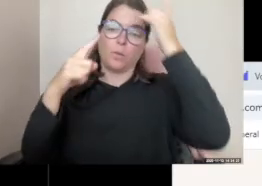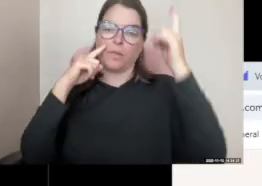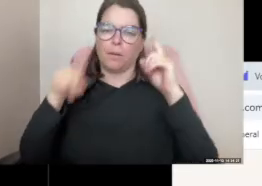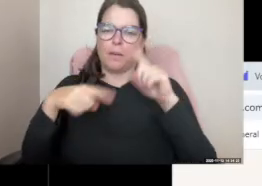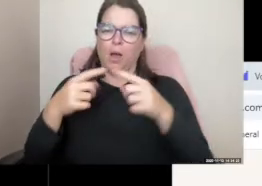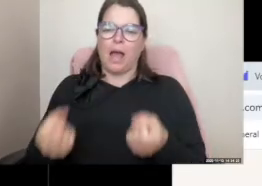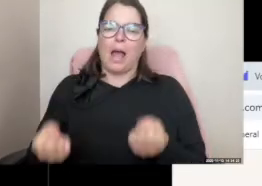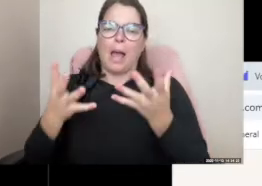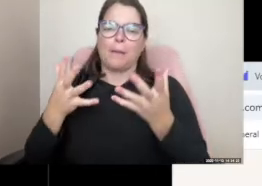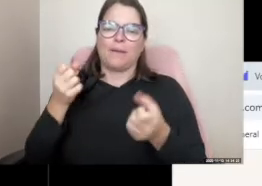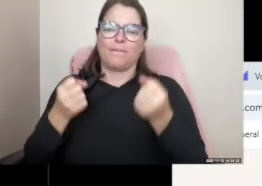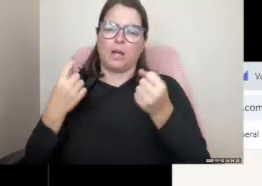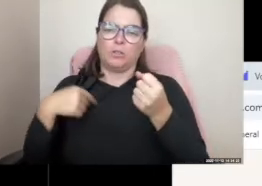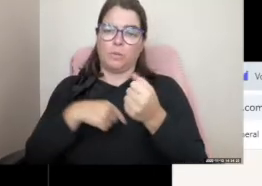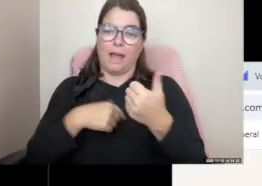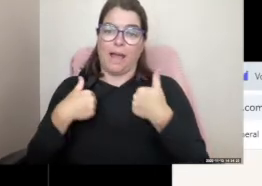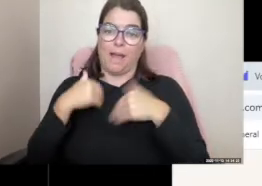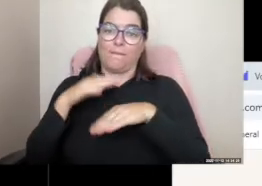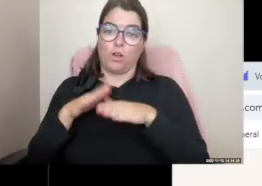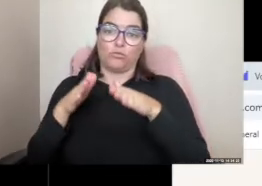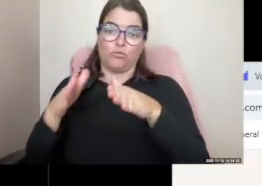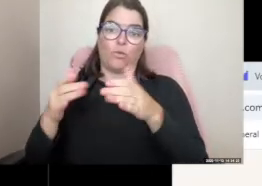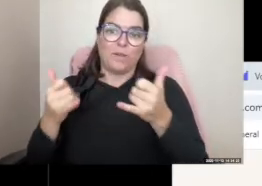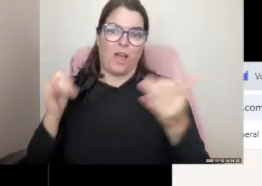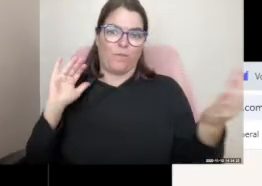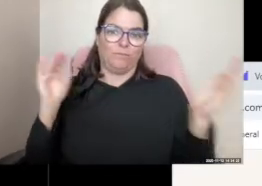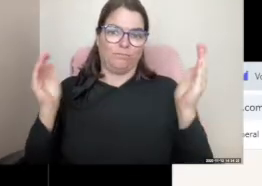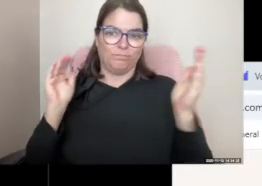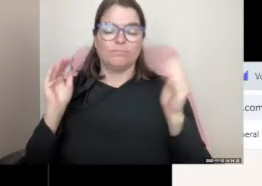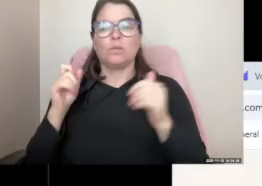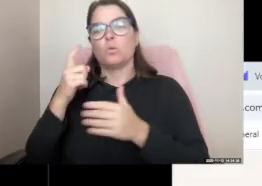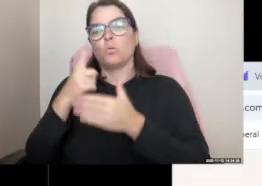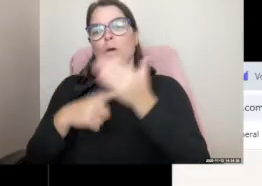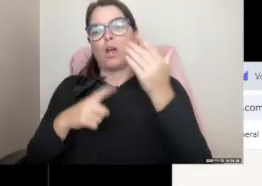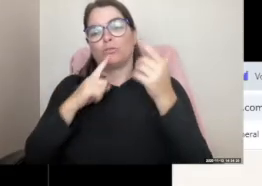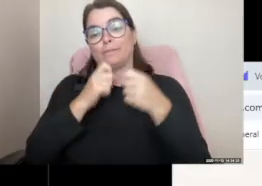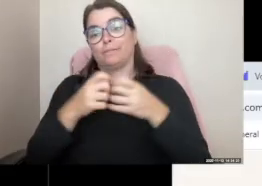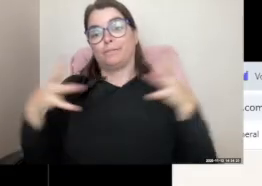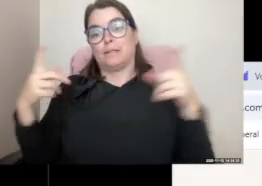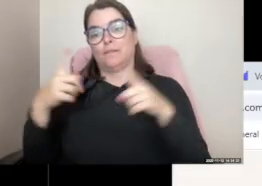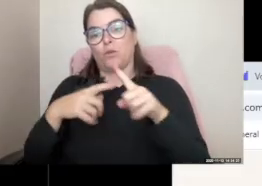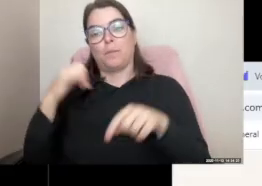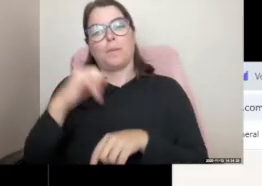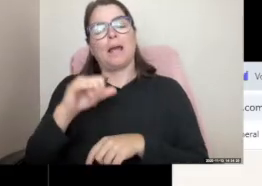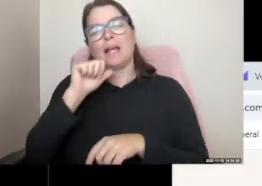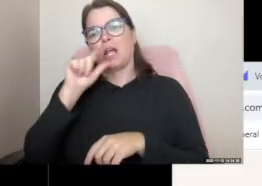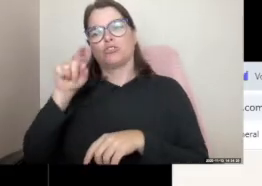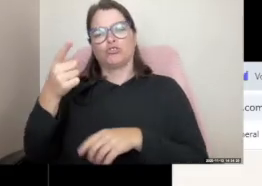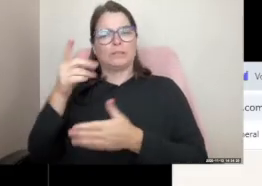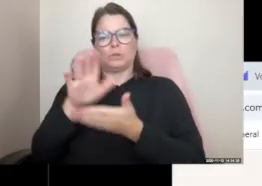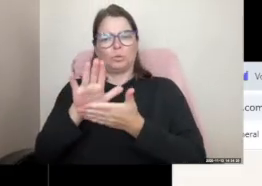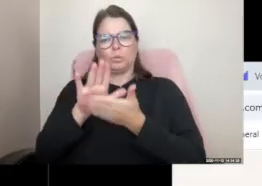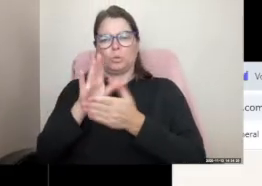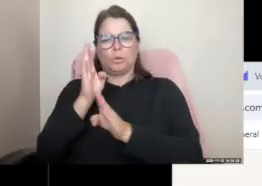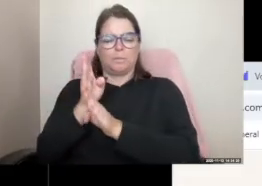duty vehicles on the road. That was the first one. And it's not that long ago. That's maybe 10-ish years